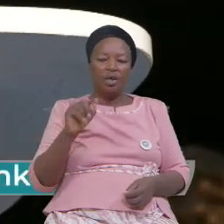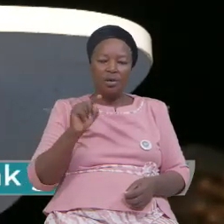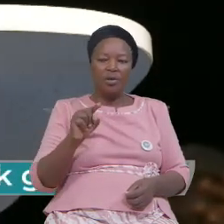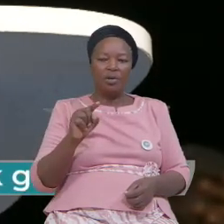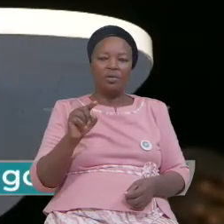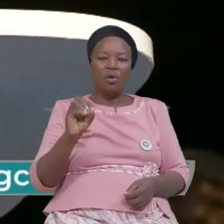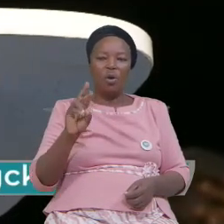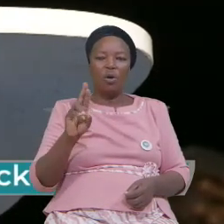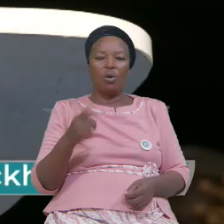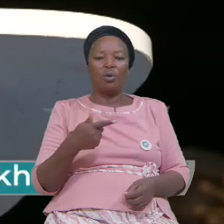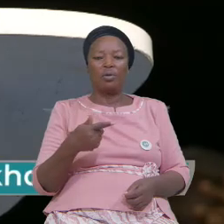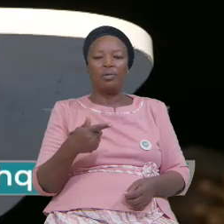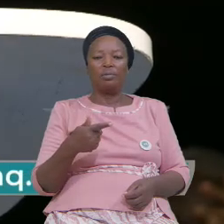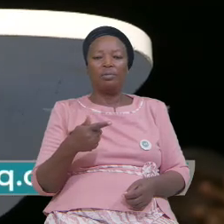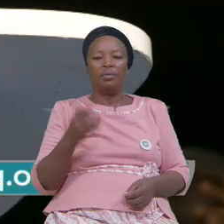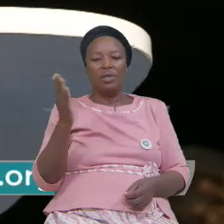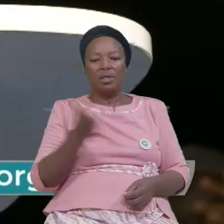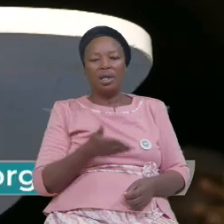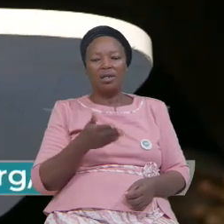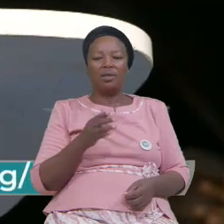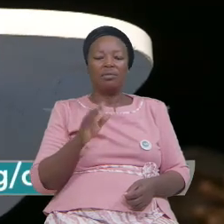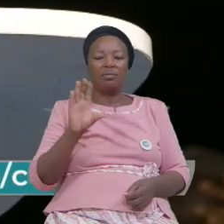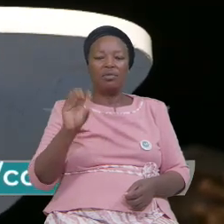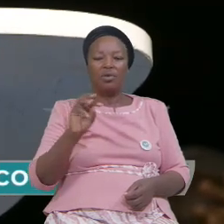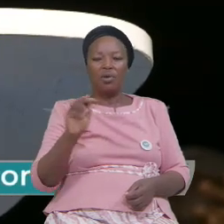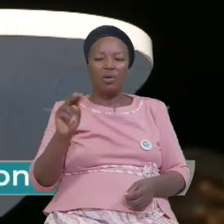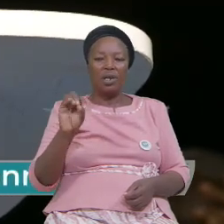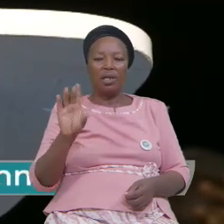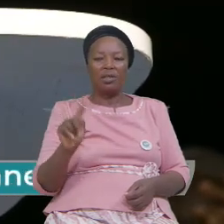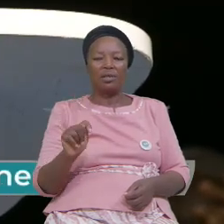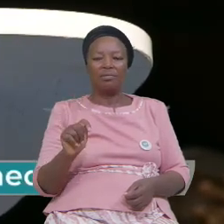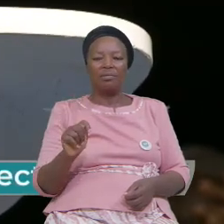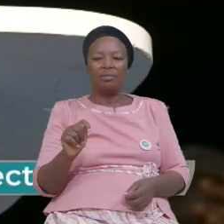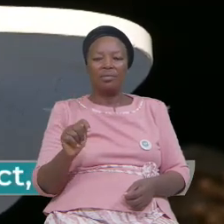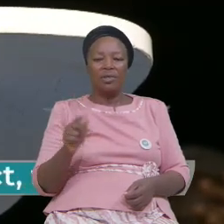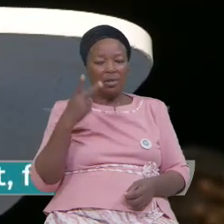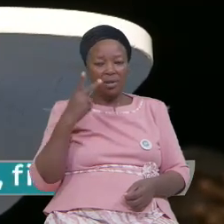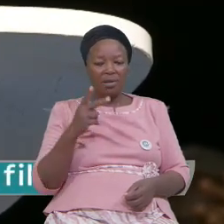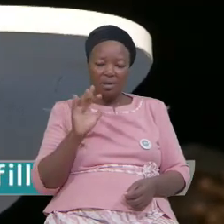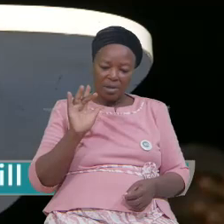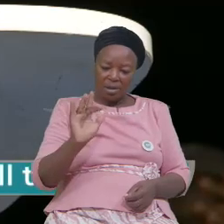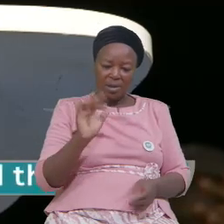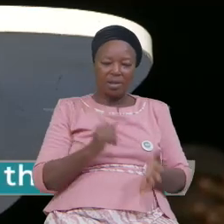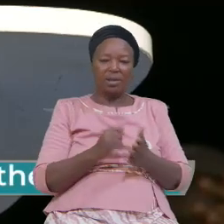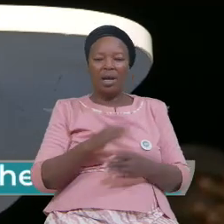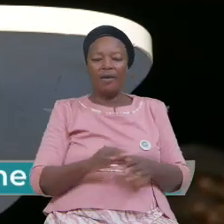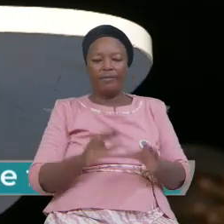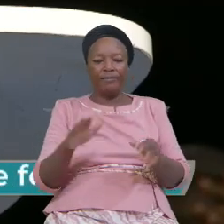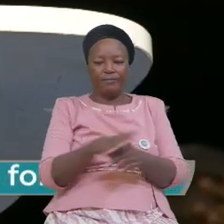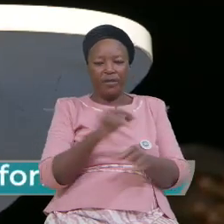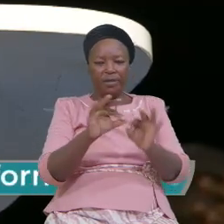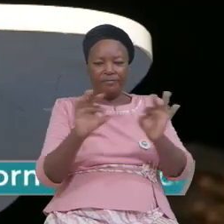Below your player, click and fill the form so we can assist you